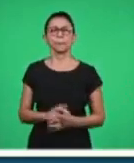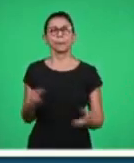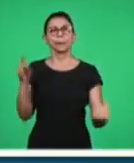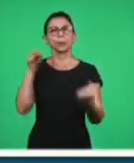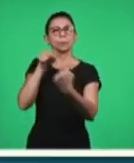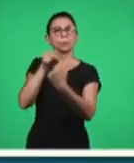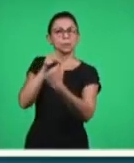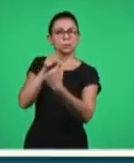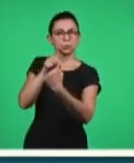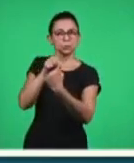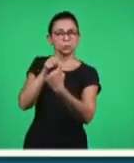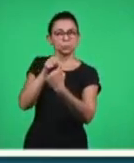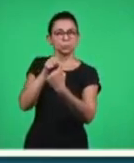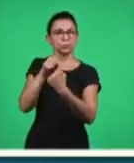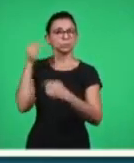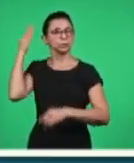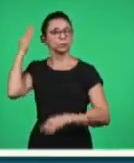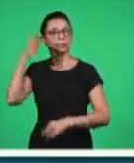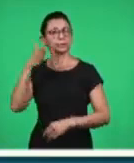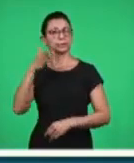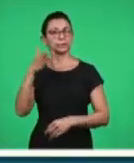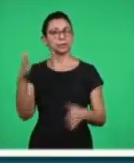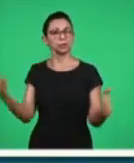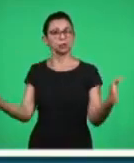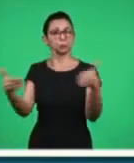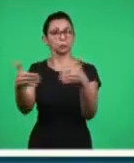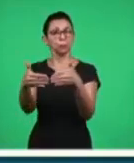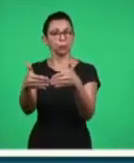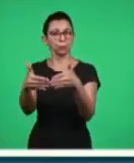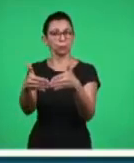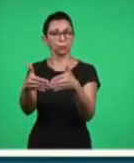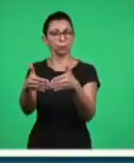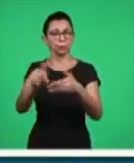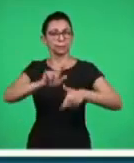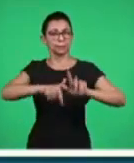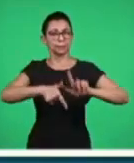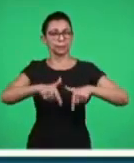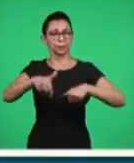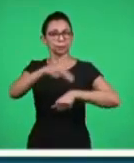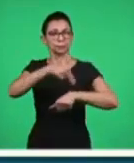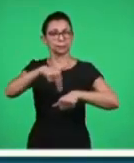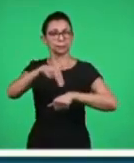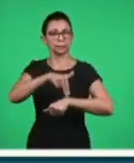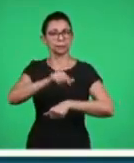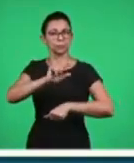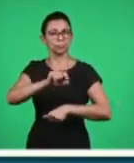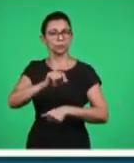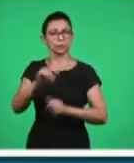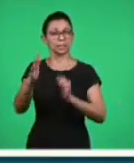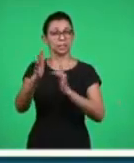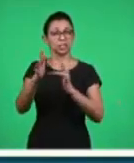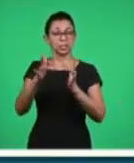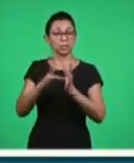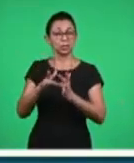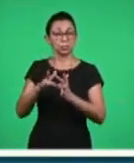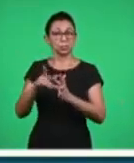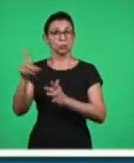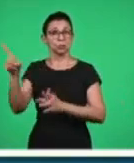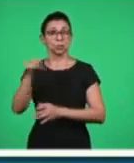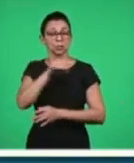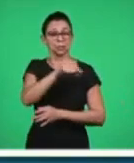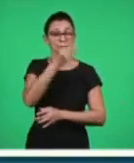that was delivered to the nation of Israel was to show that the Lord Jesus, the one who had been rejected by this